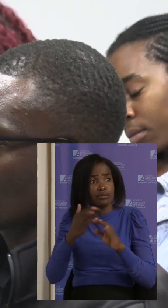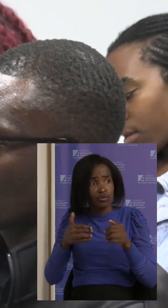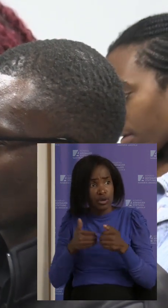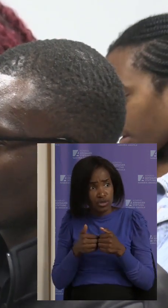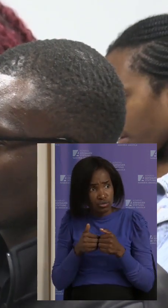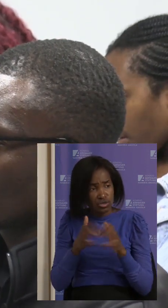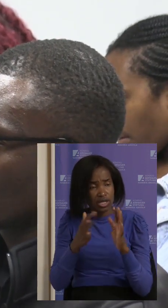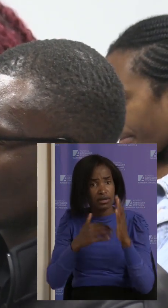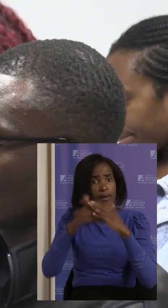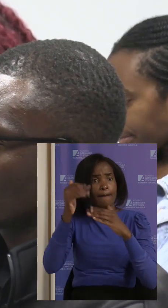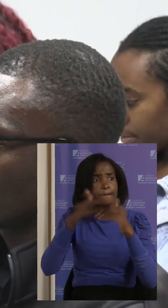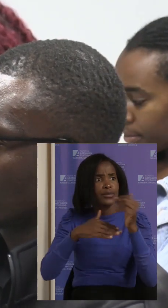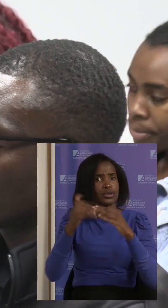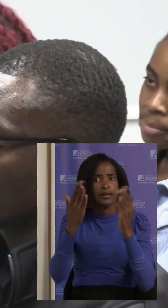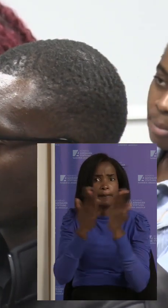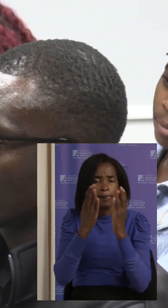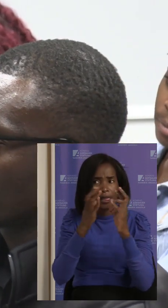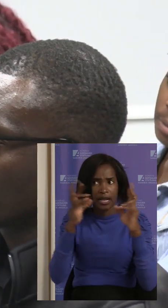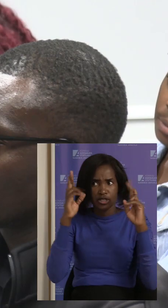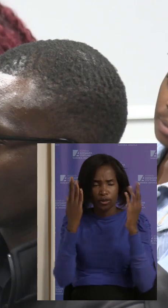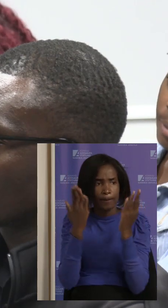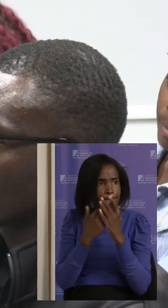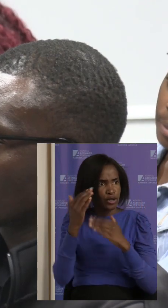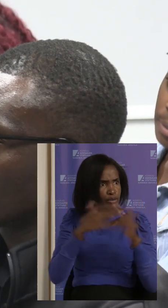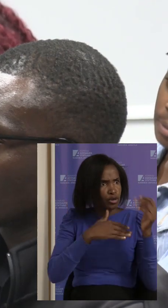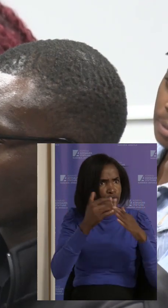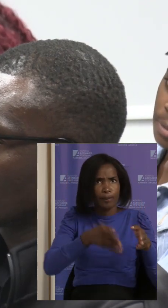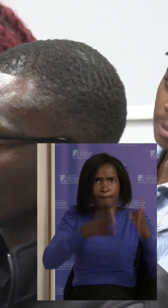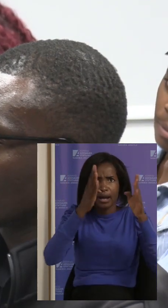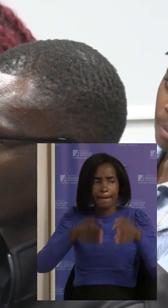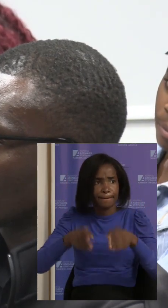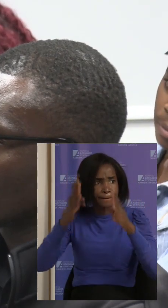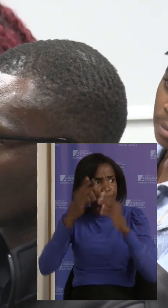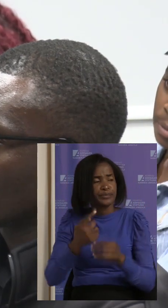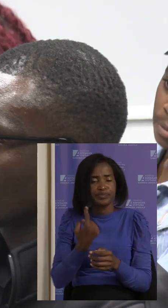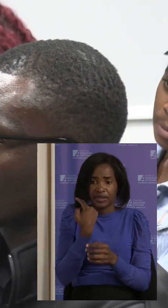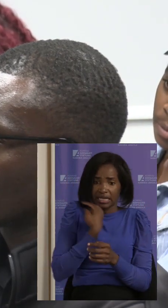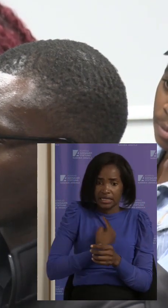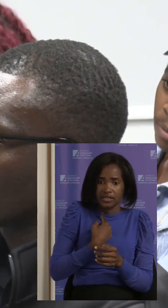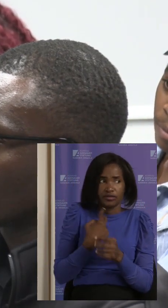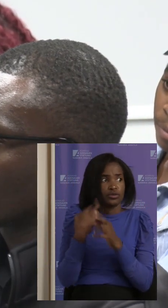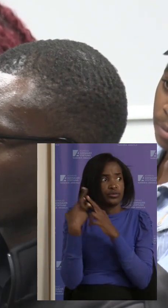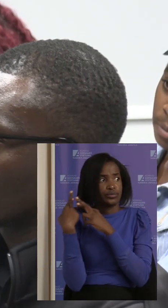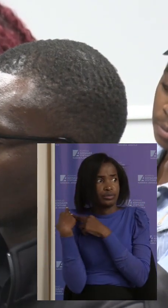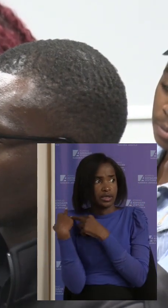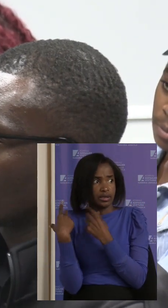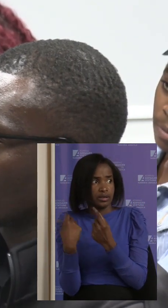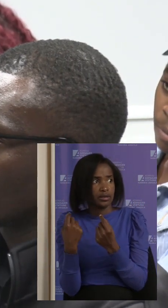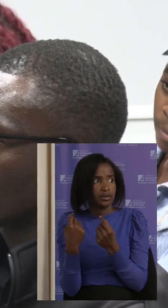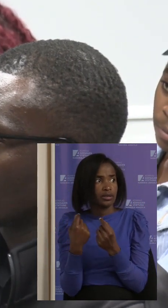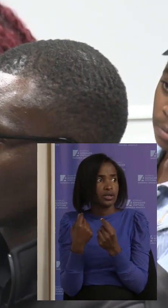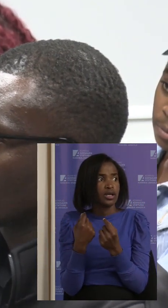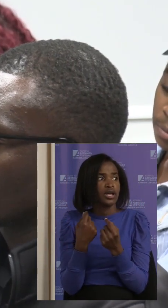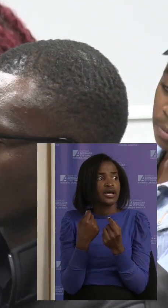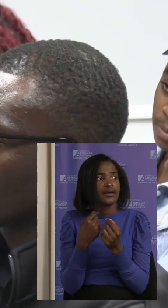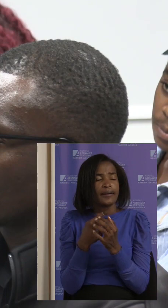building infrastructures, you just have to do it yourself and not really go into the business